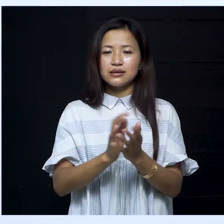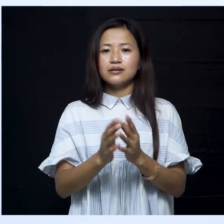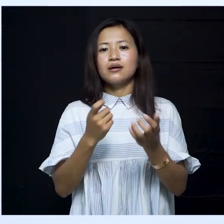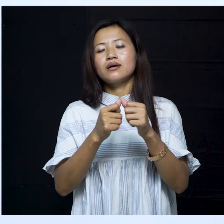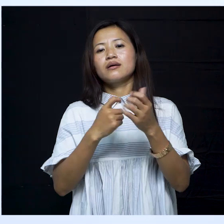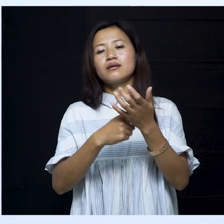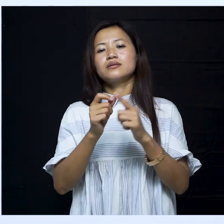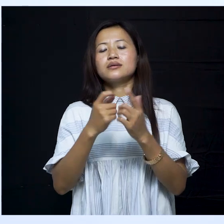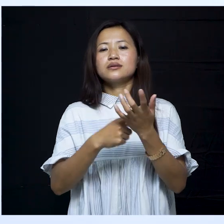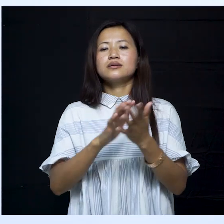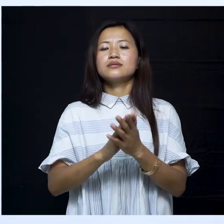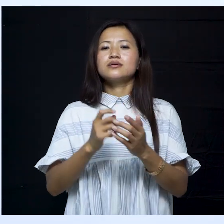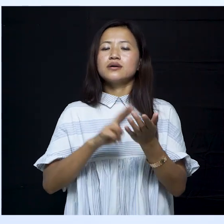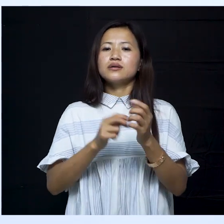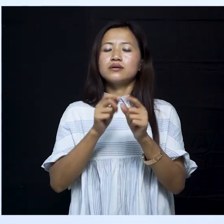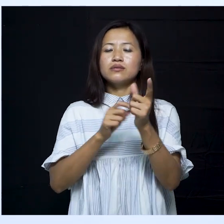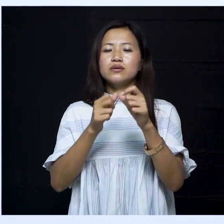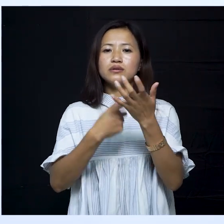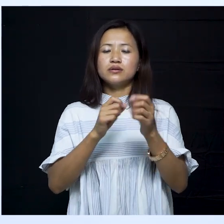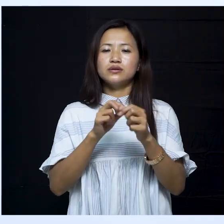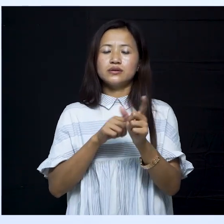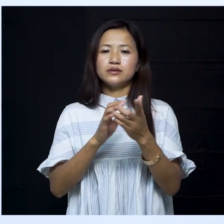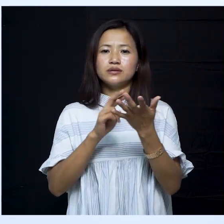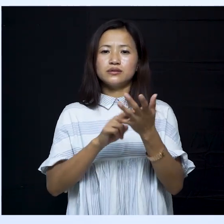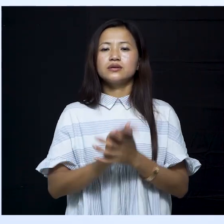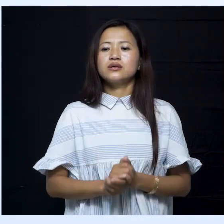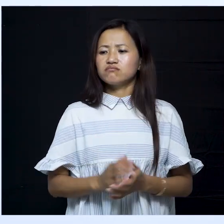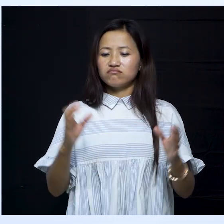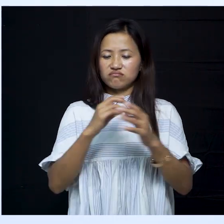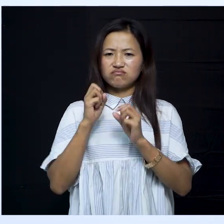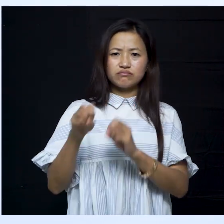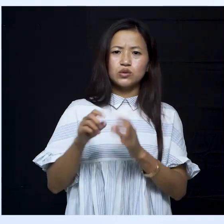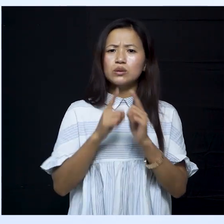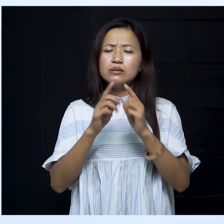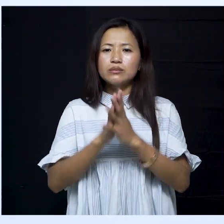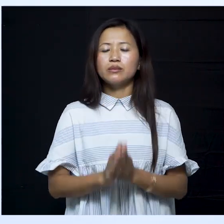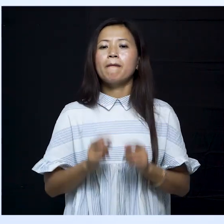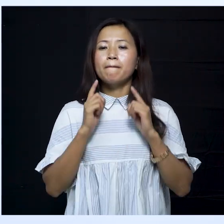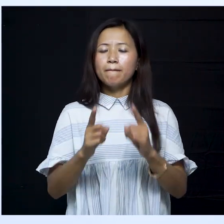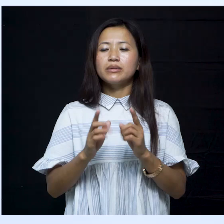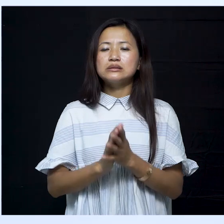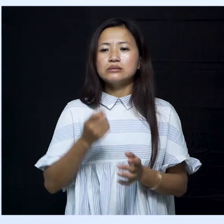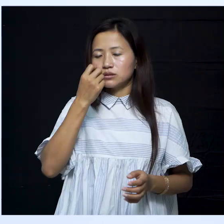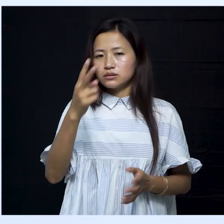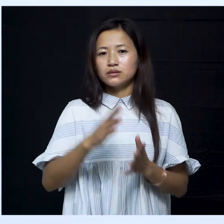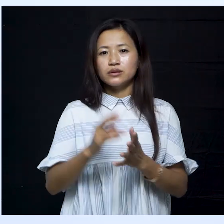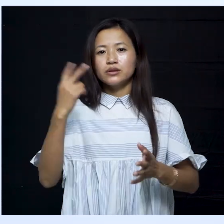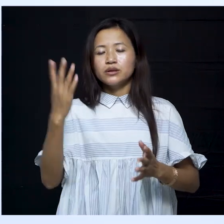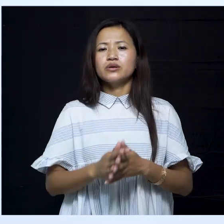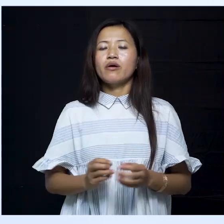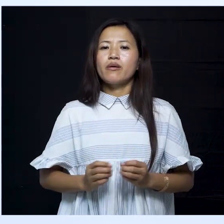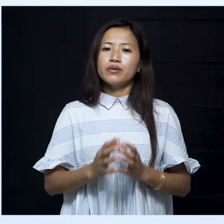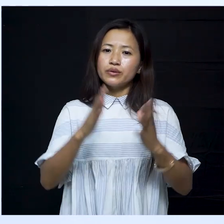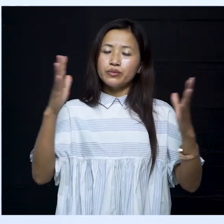Narayan is addressing, but he is not criticizing it. He is exploring these in a very humorous manner.